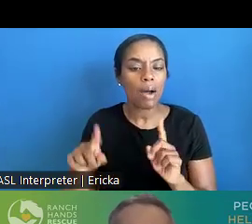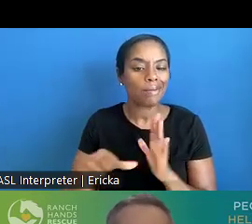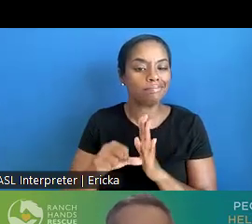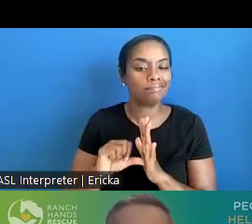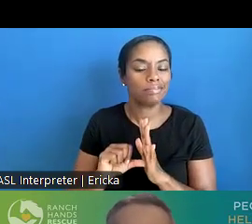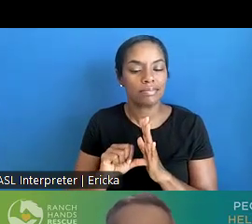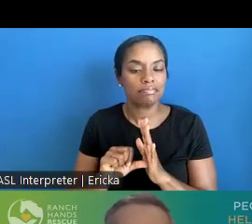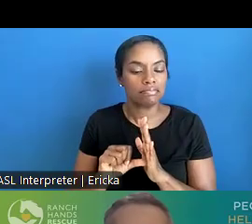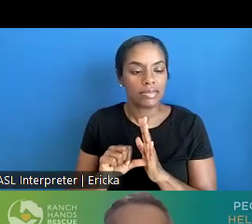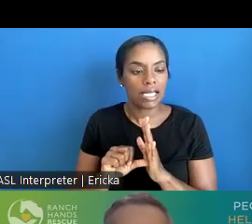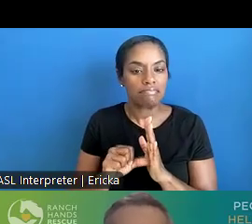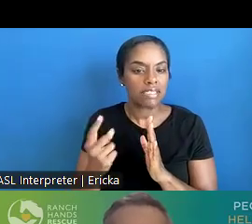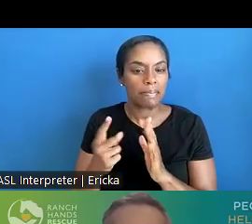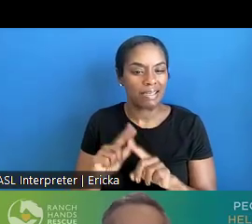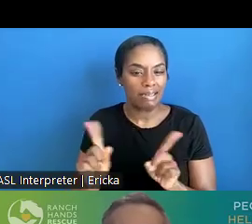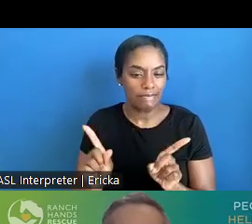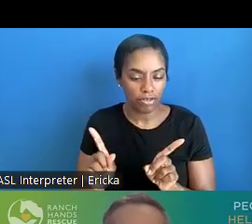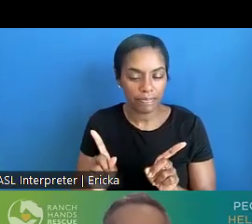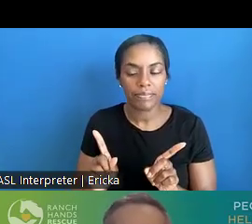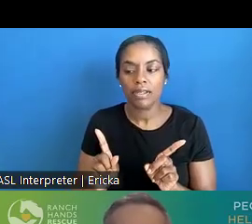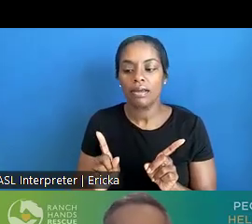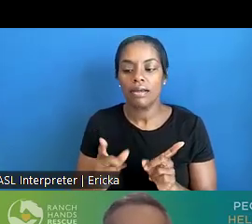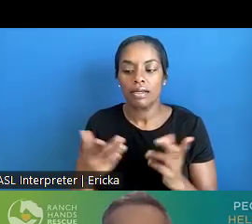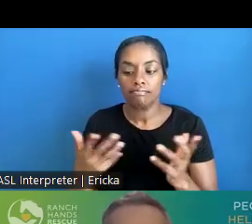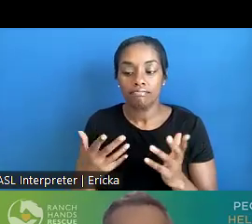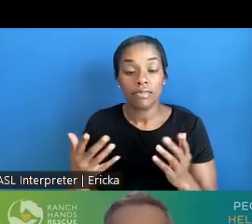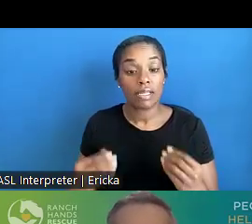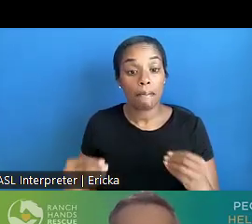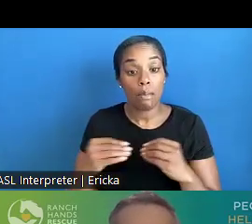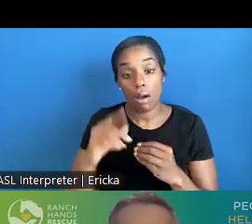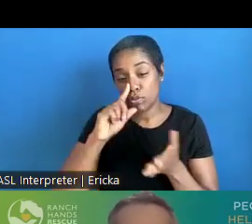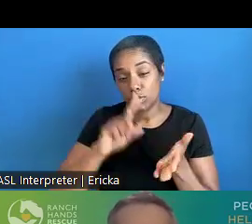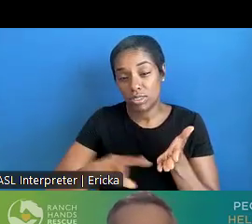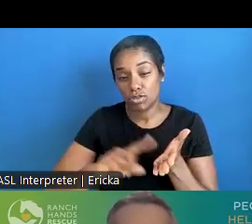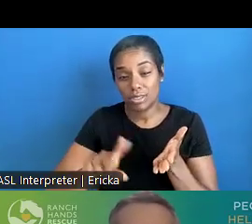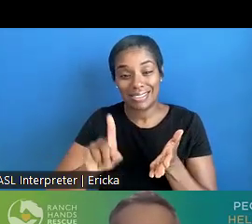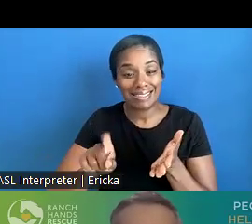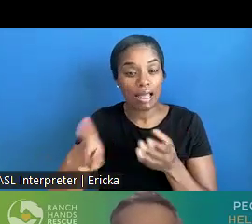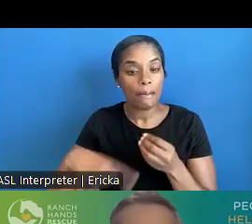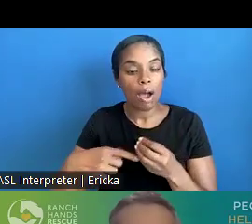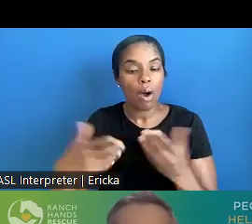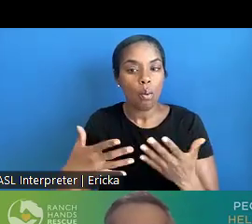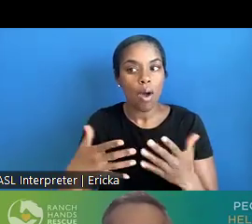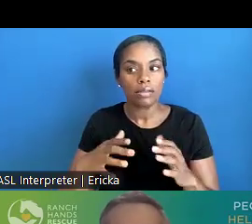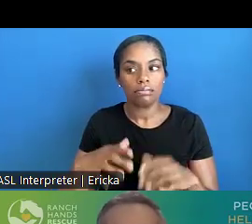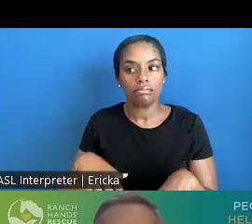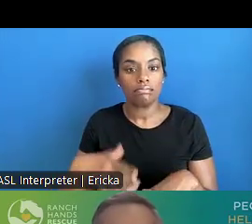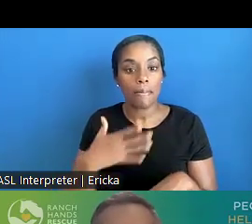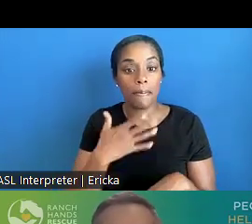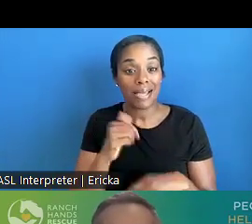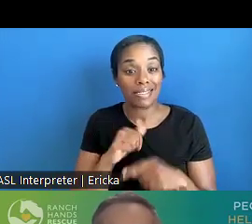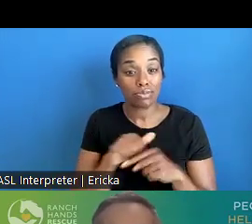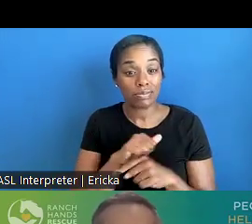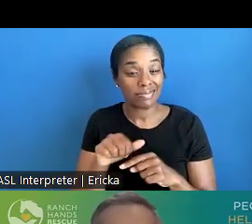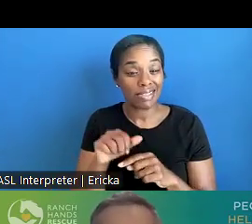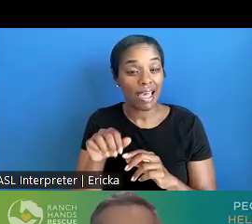have heard perhaps historically is that more research is needed on what do best practices and identification